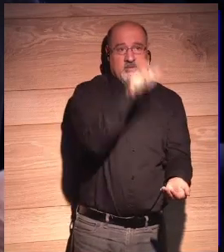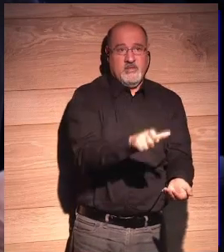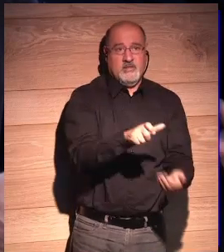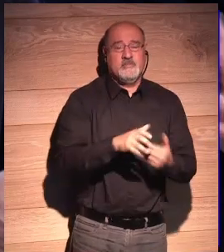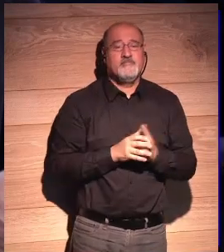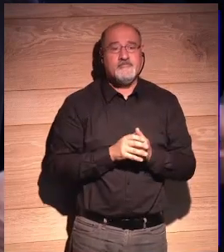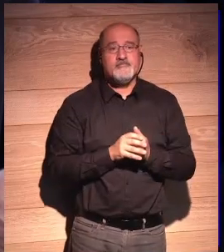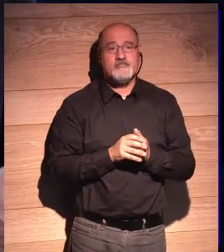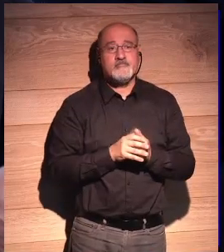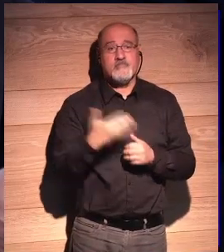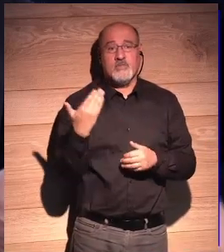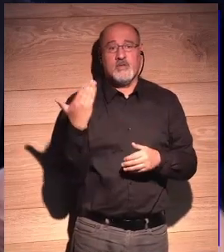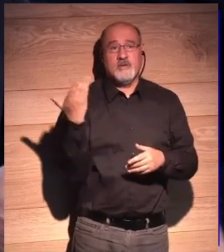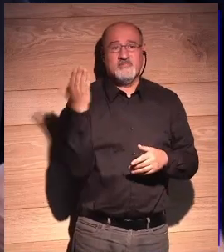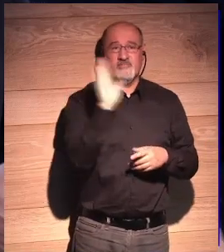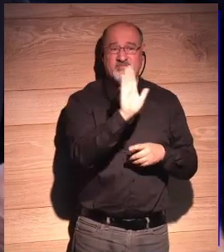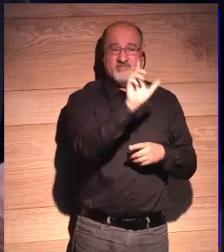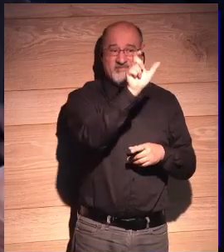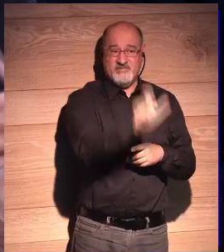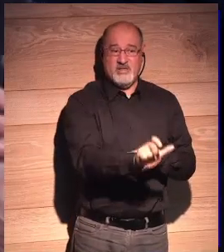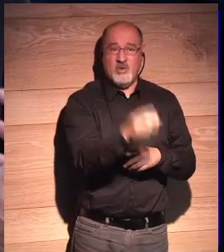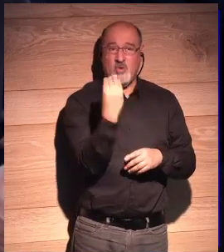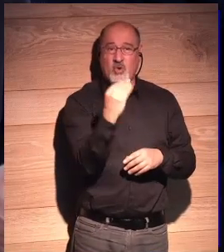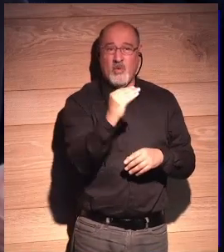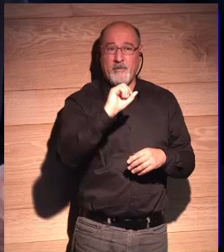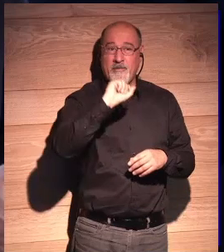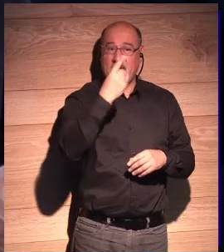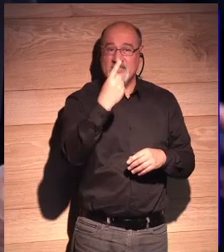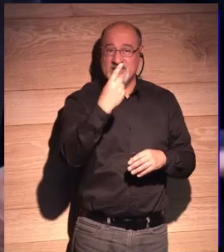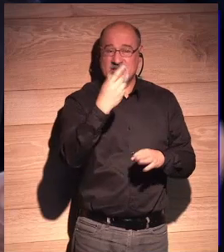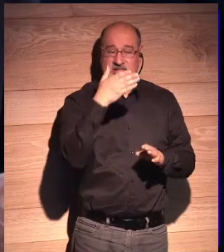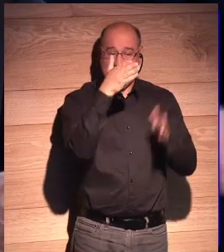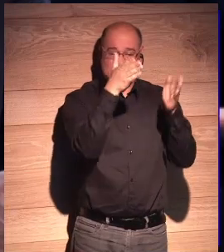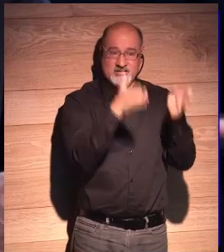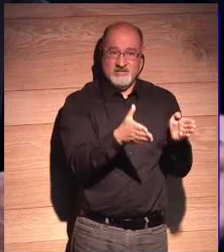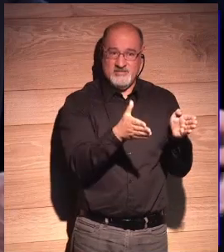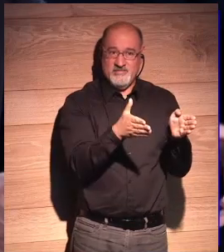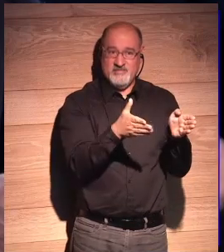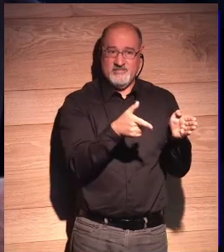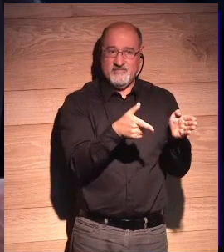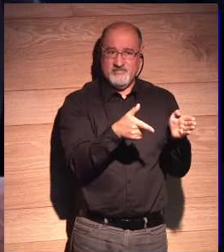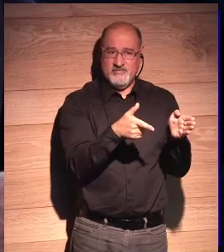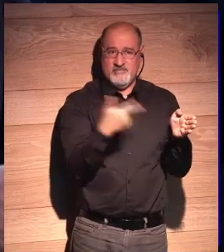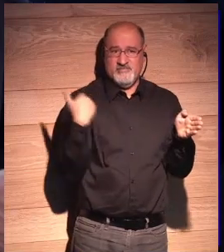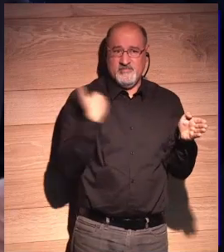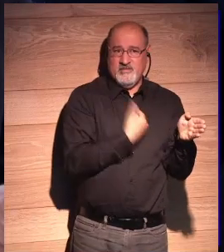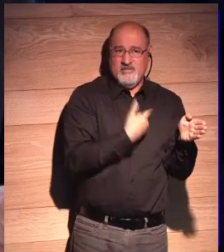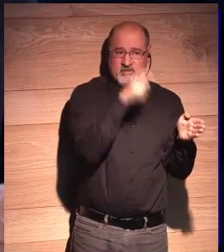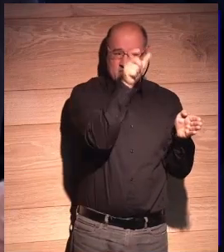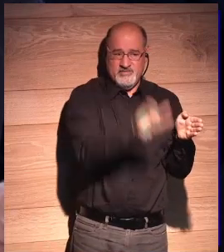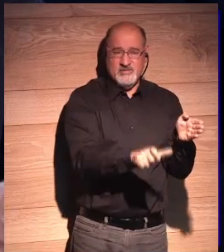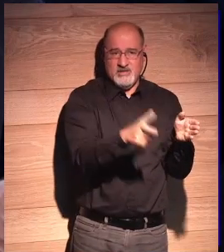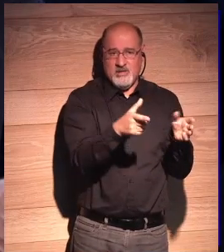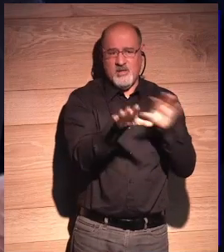like a nice, well-adjusted young man, but within him, somehow, because of all these terrible decisions that come his way,